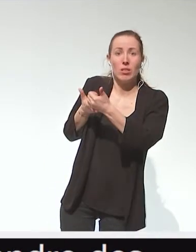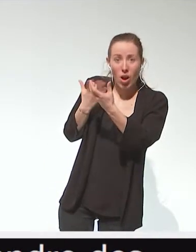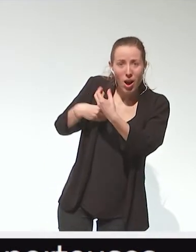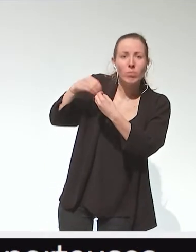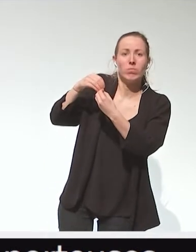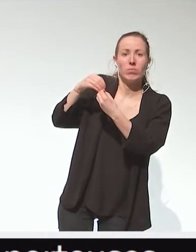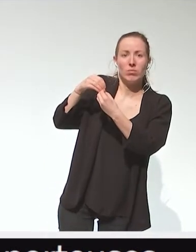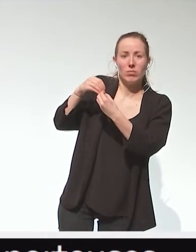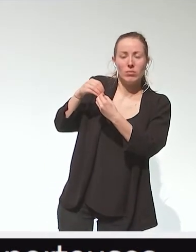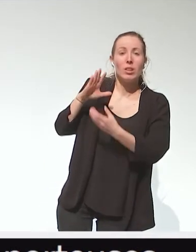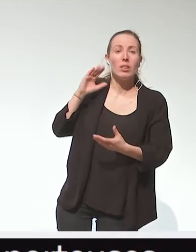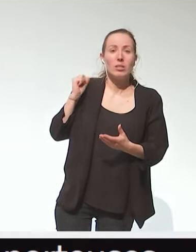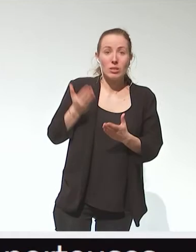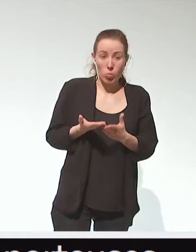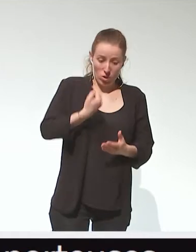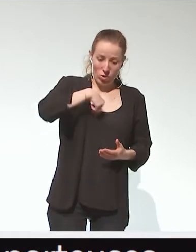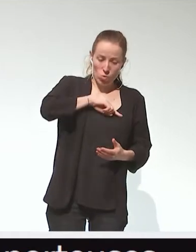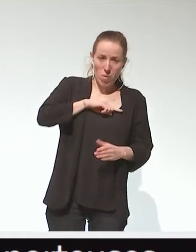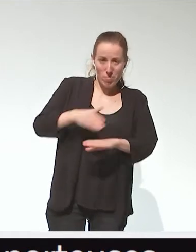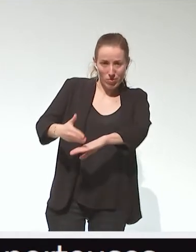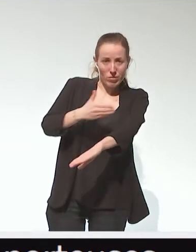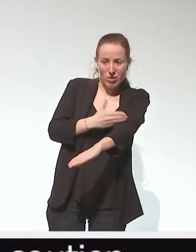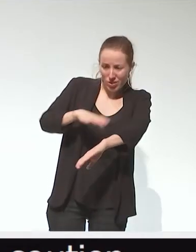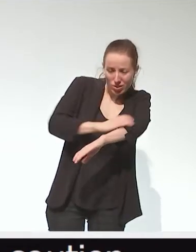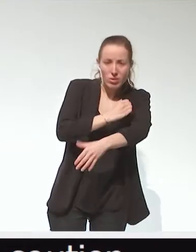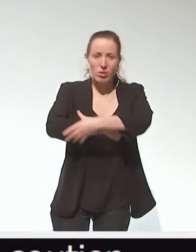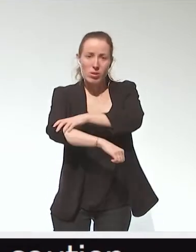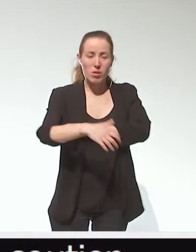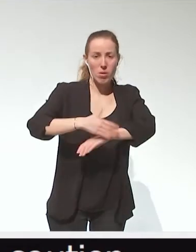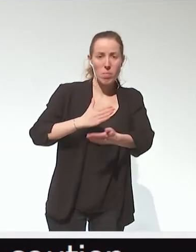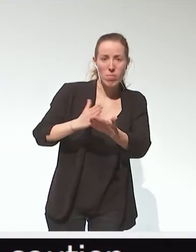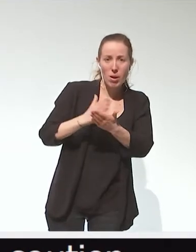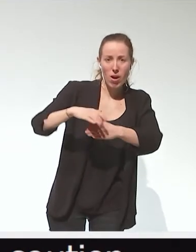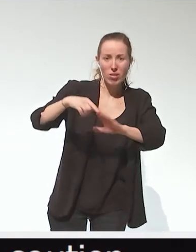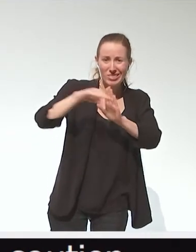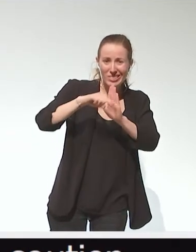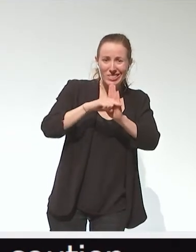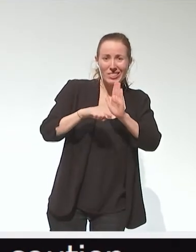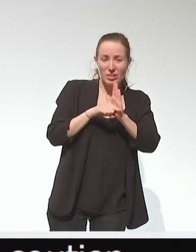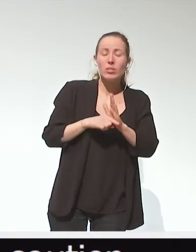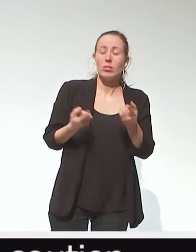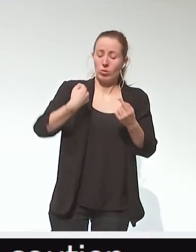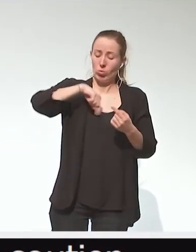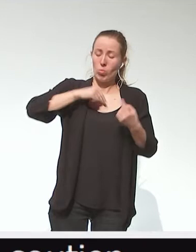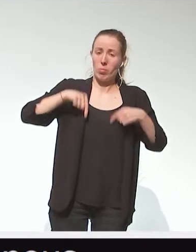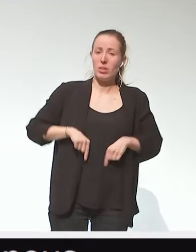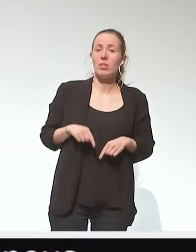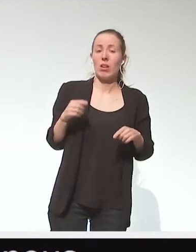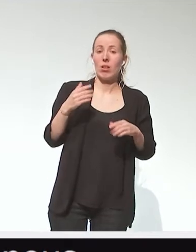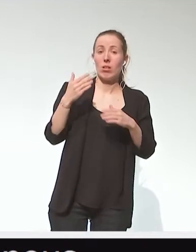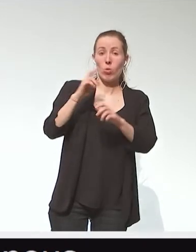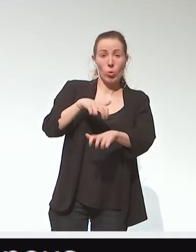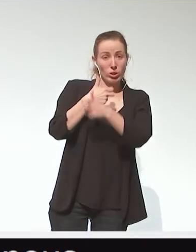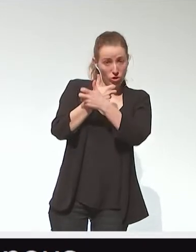And refugees as well. Refugees need additional support. And this is why we need to lay the groundwork for such measures,